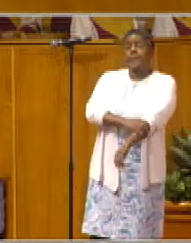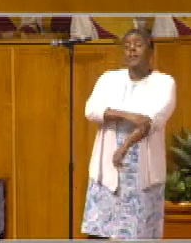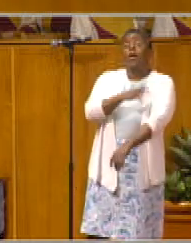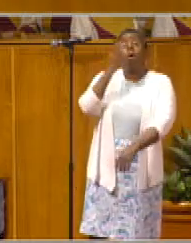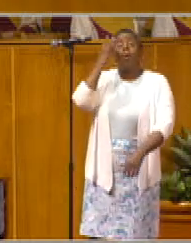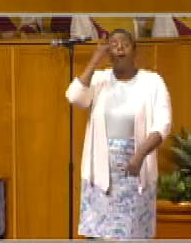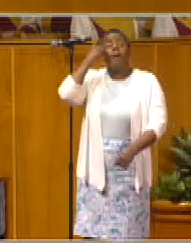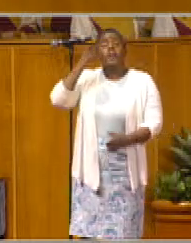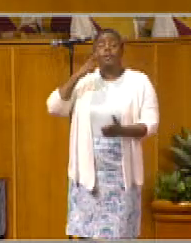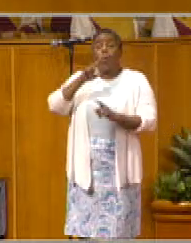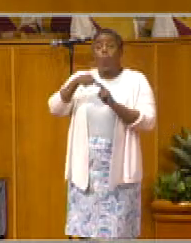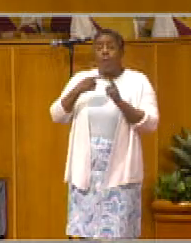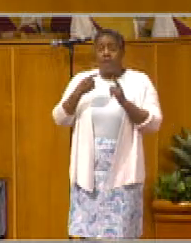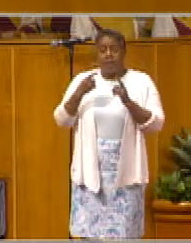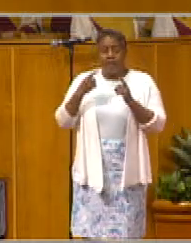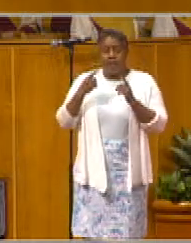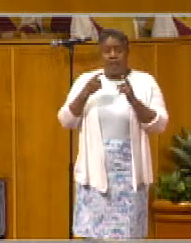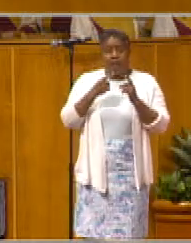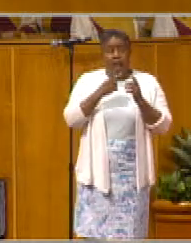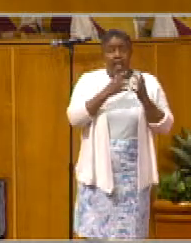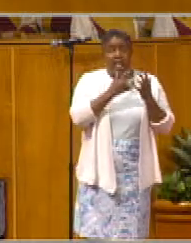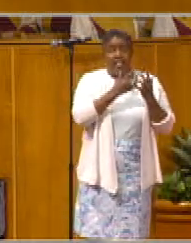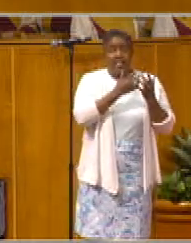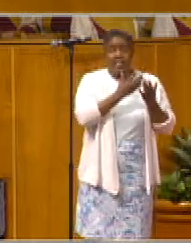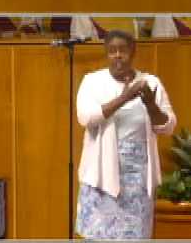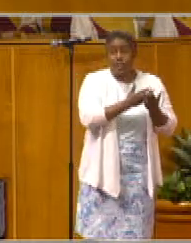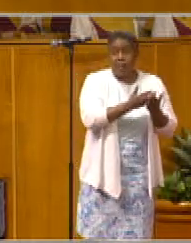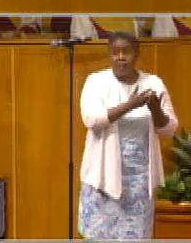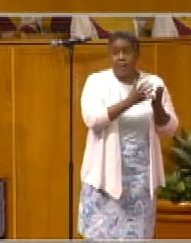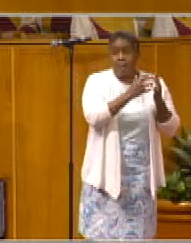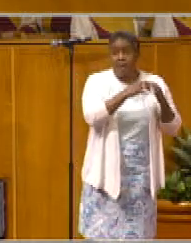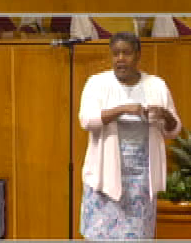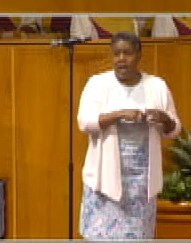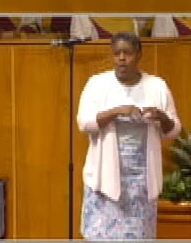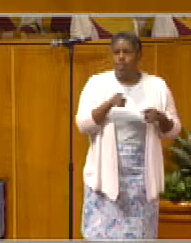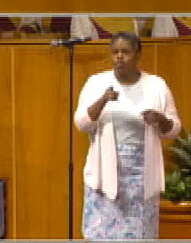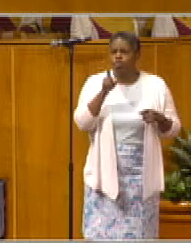Because when the ship breaks down, you shouldn't look like you breaking down.